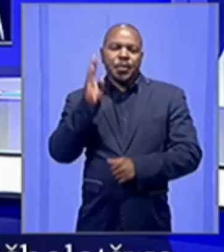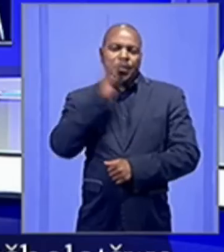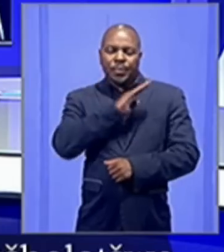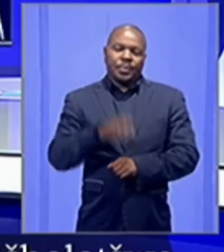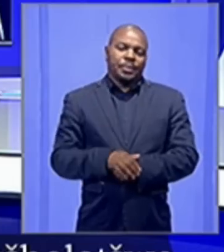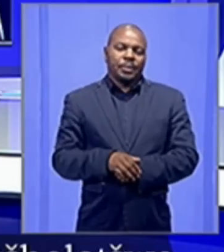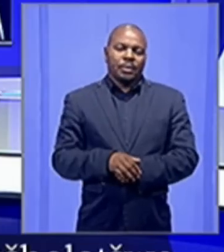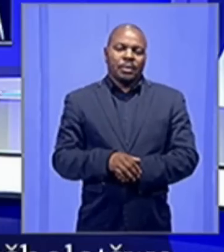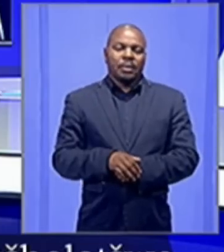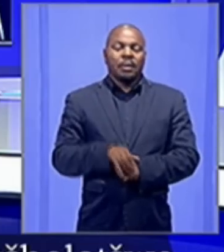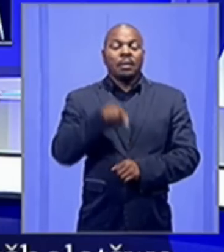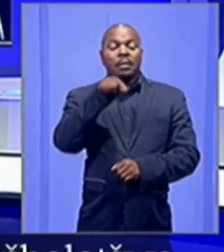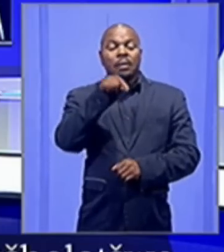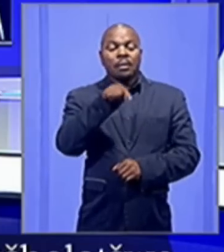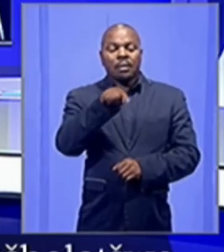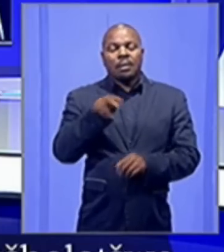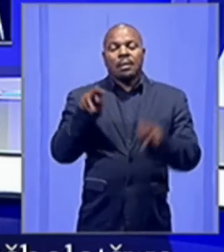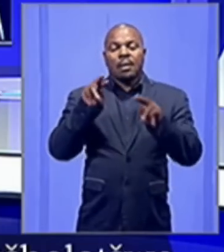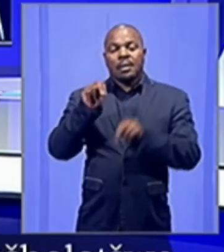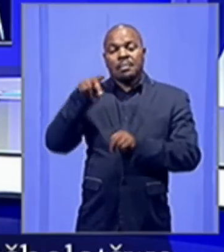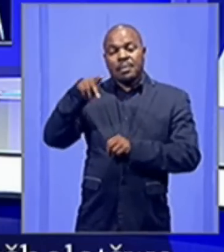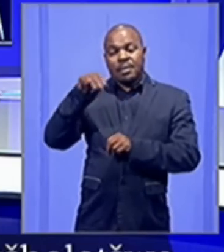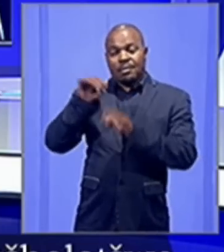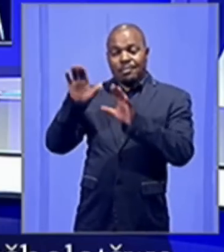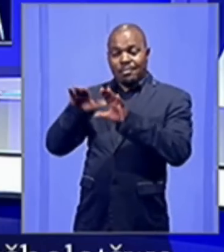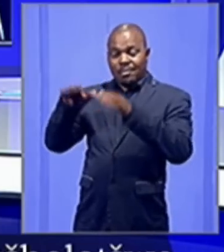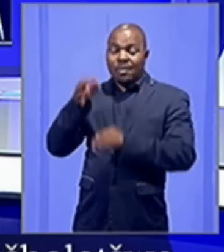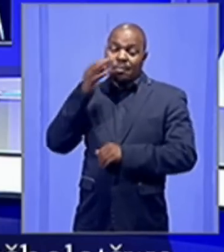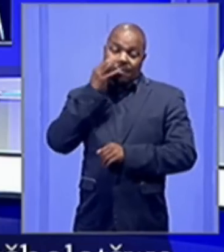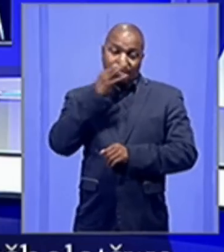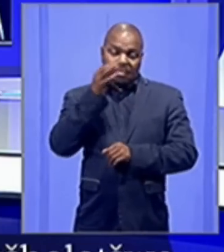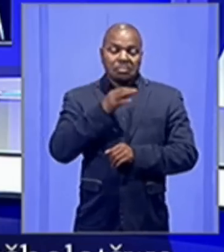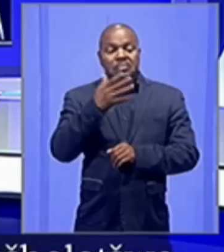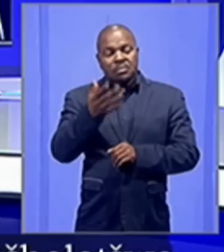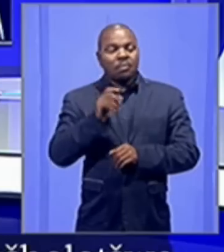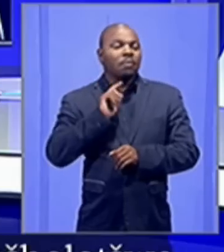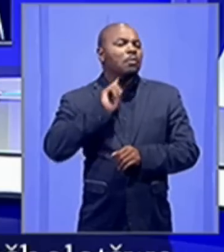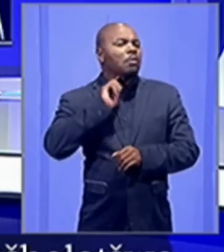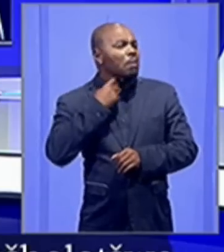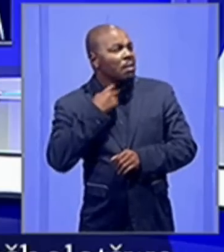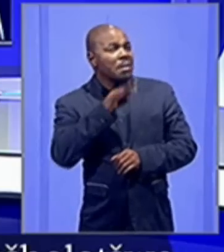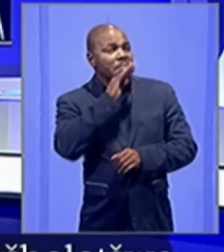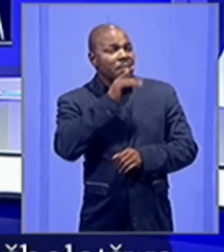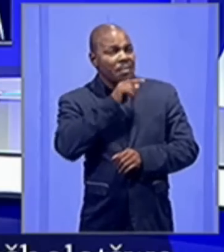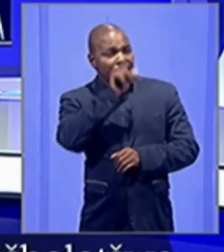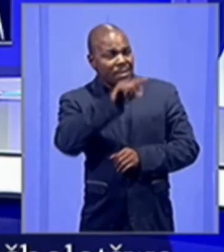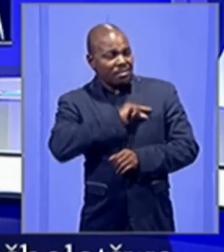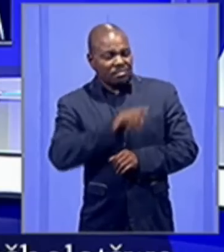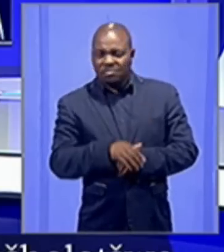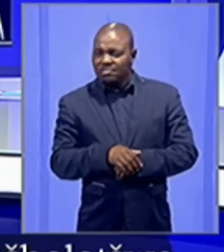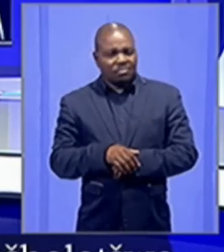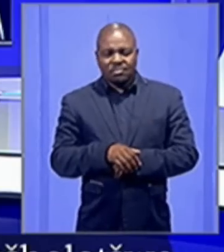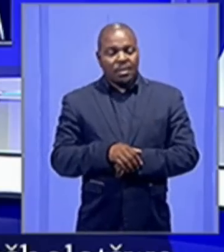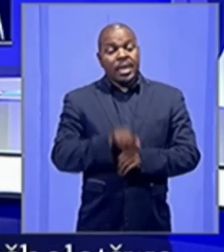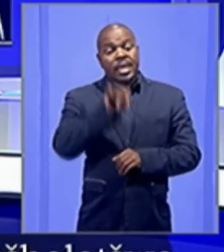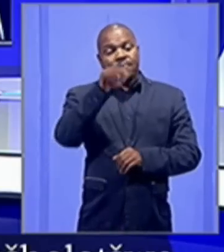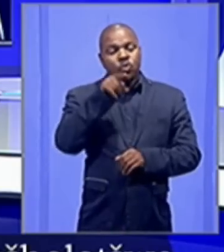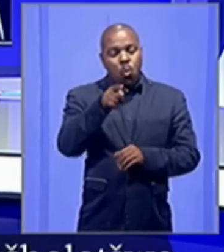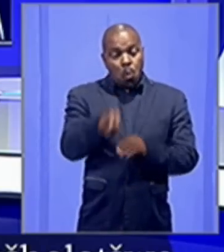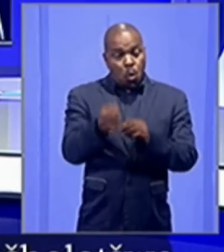Ba bolaodi ba lekala la bosetšhaba la botšhotšhisi ba re go bolela maaka ga se molato ntle le ge motho a